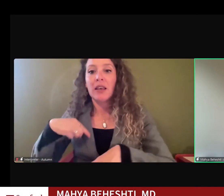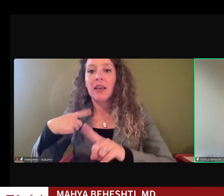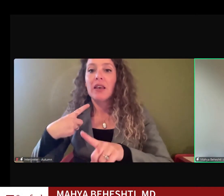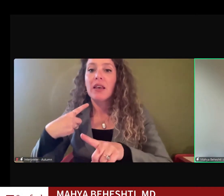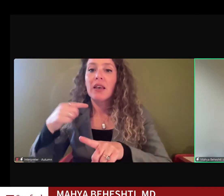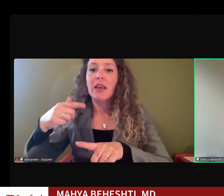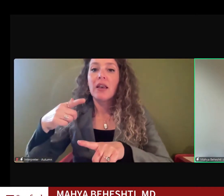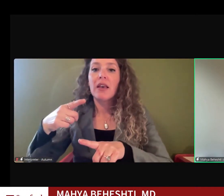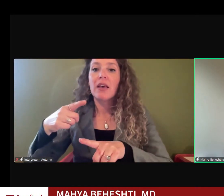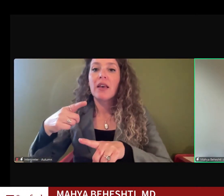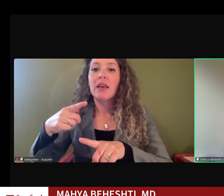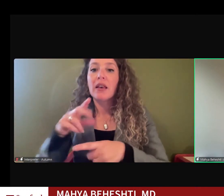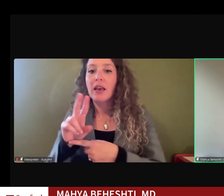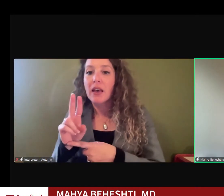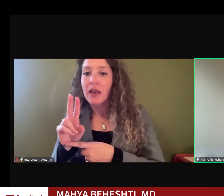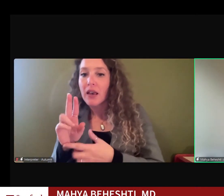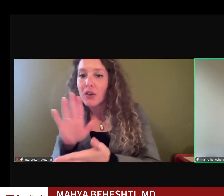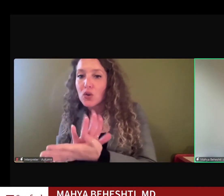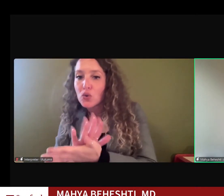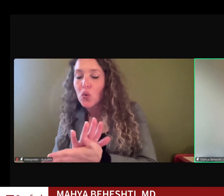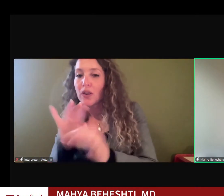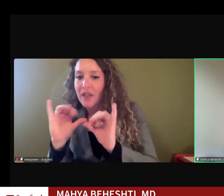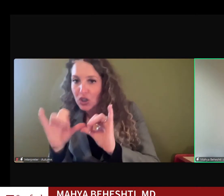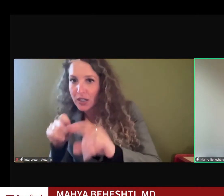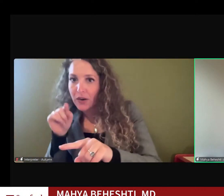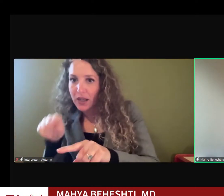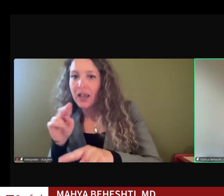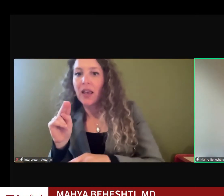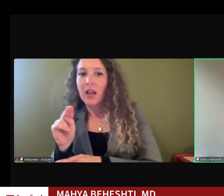engineering at NYU Tandon School of Engineering.